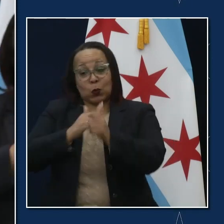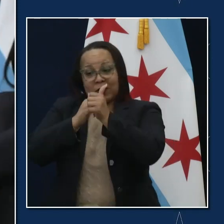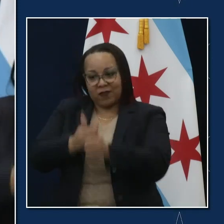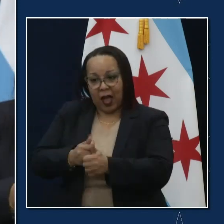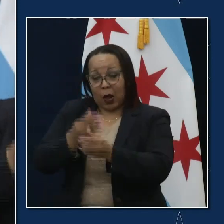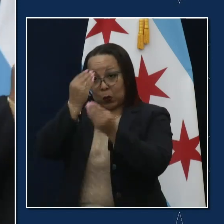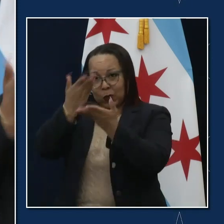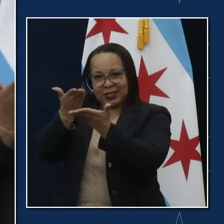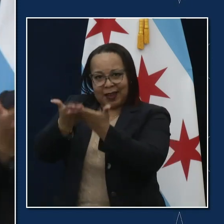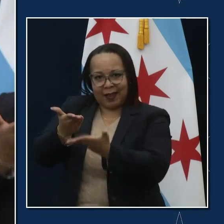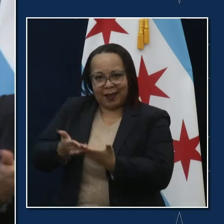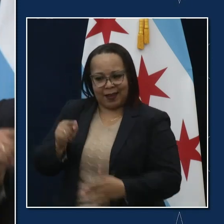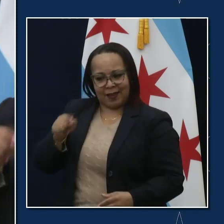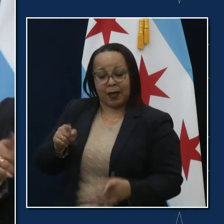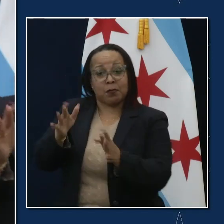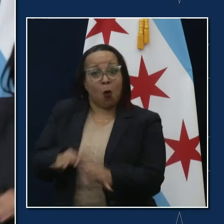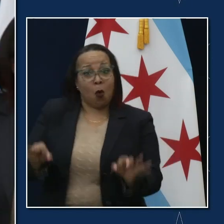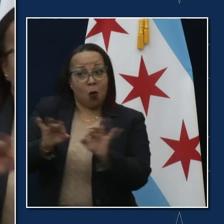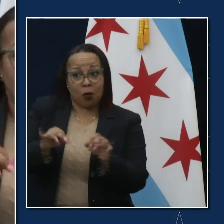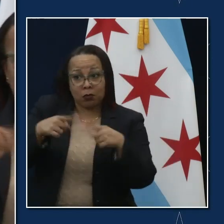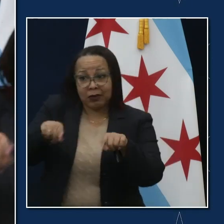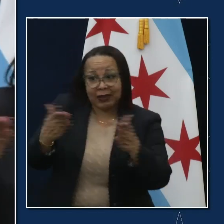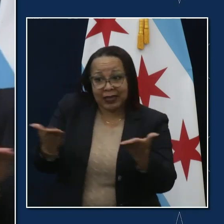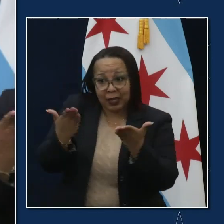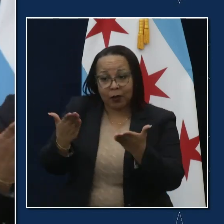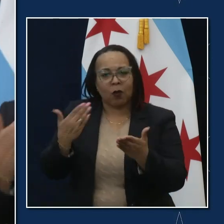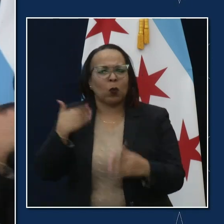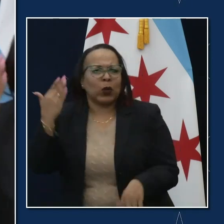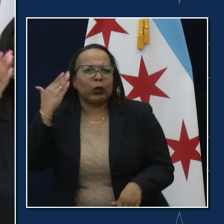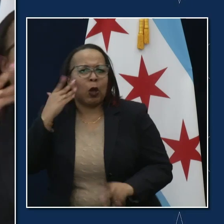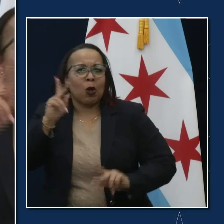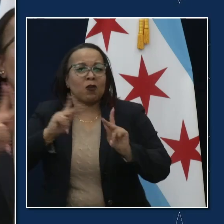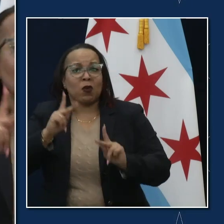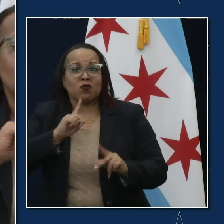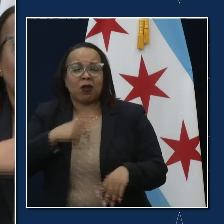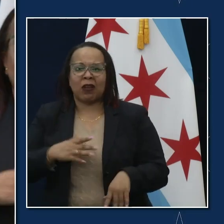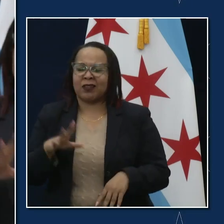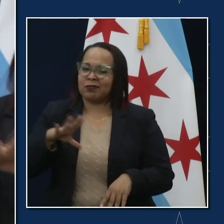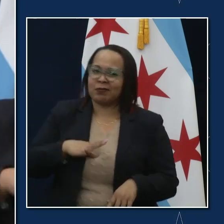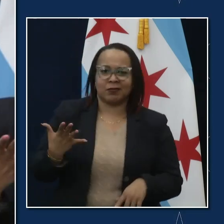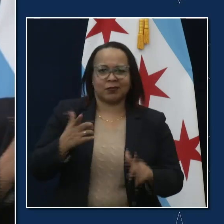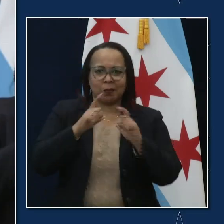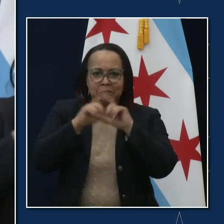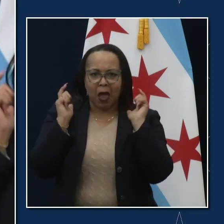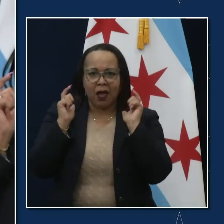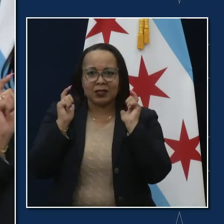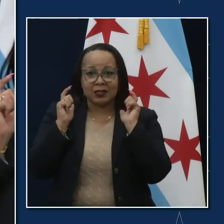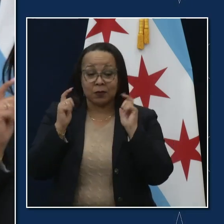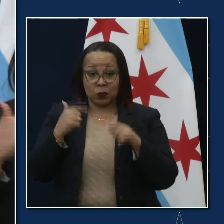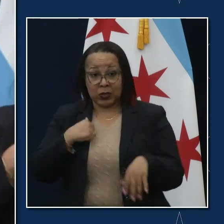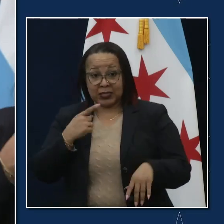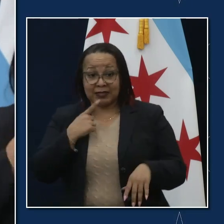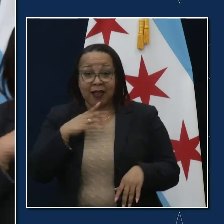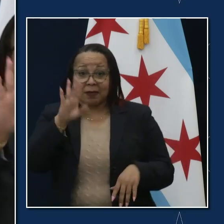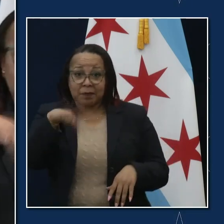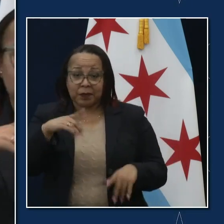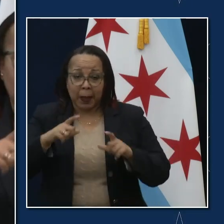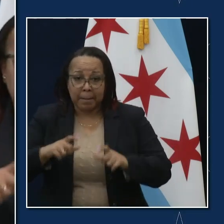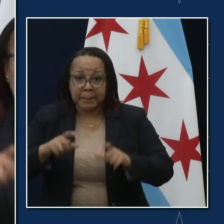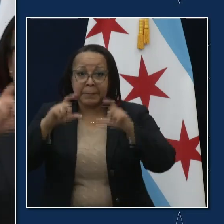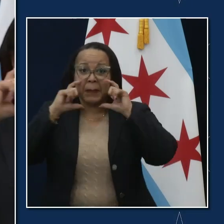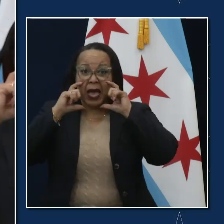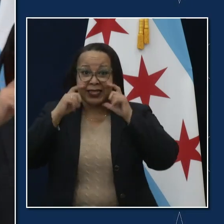I want to make sure that people hear that we know folks don't love wearing masks. When we say put the mask